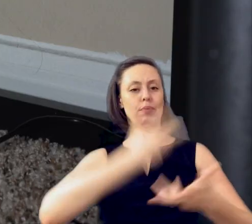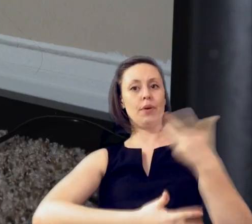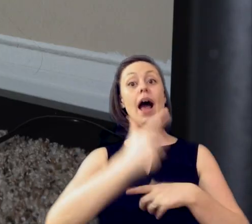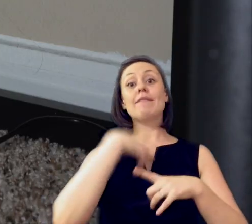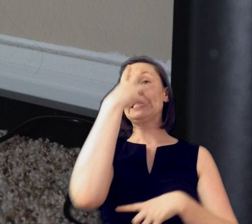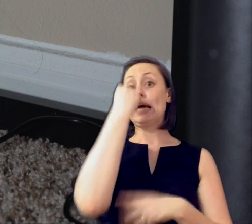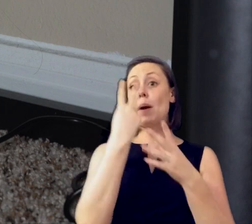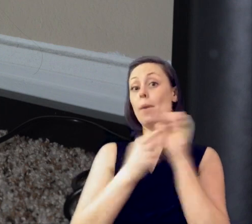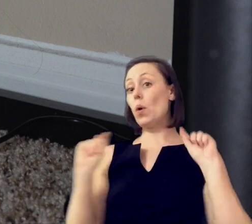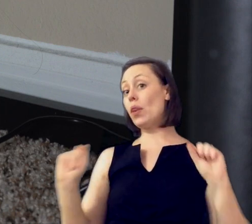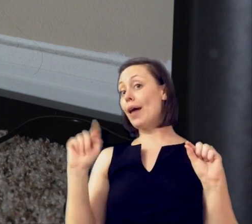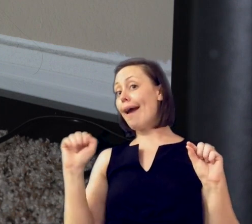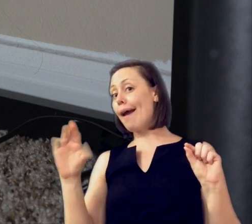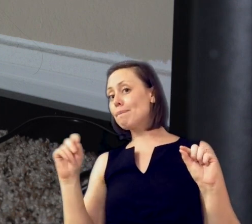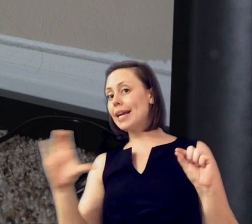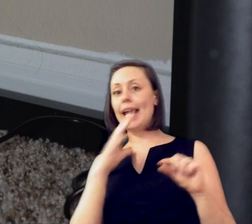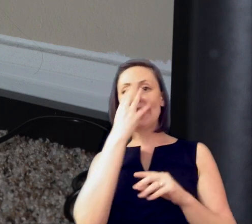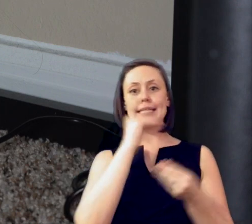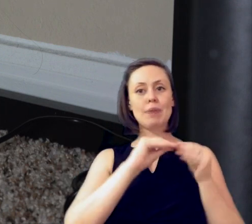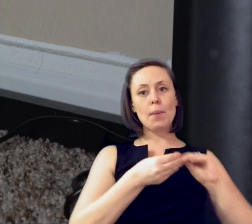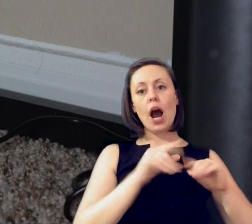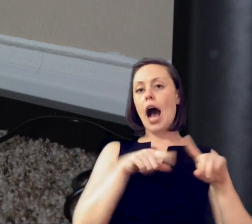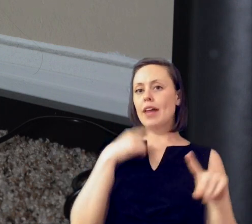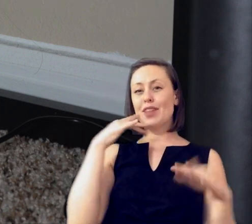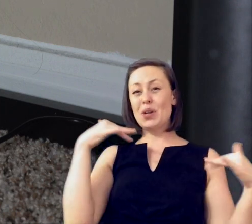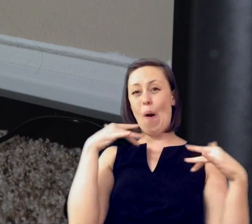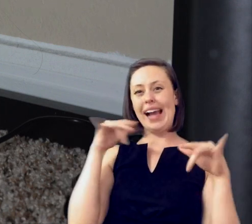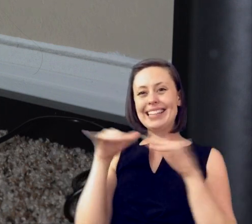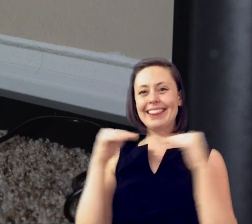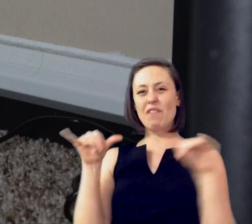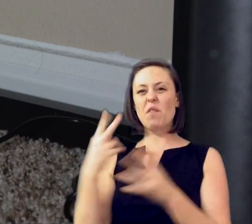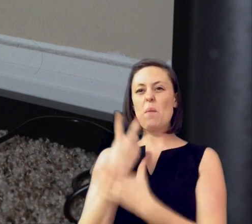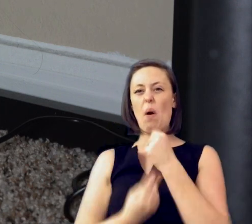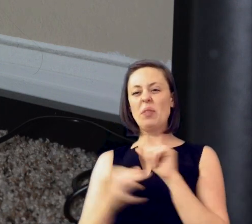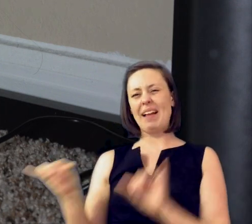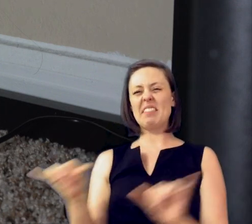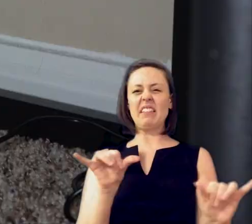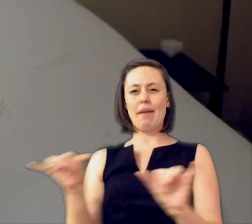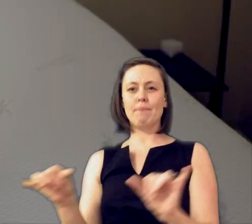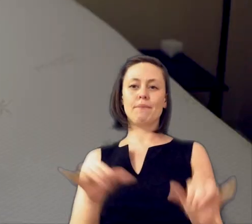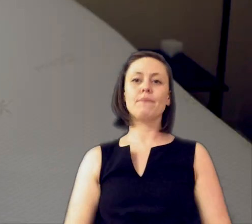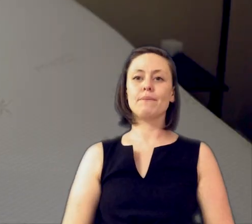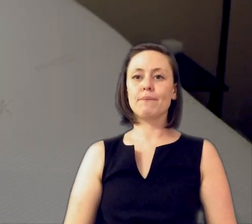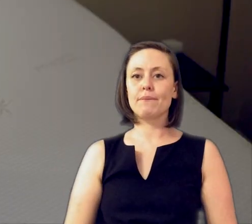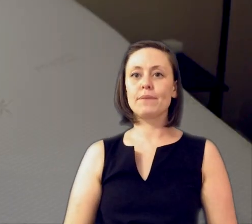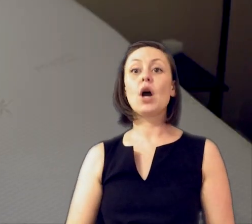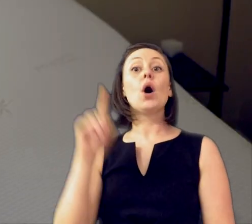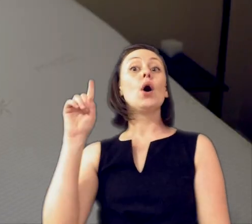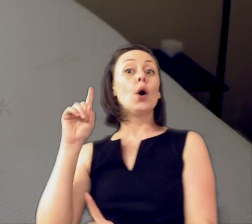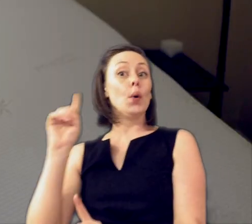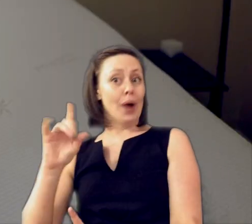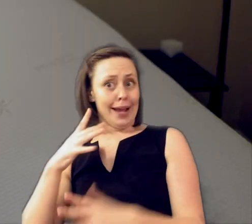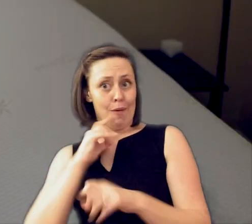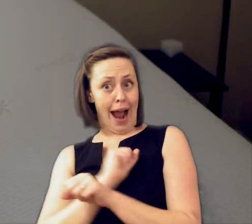both AirPedic and Sleep Number, I can tell you that the noise level for both pumps are just about the same. So where can you actually try